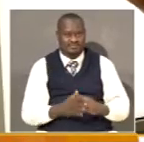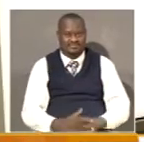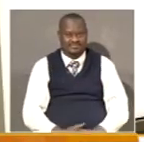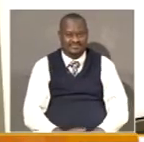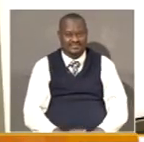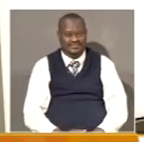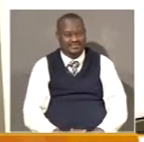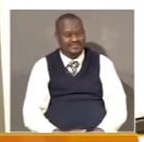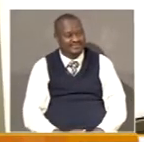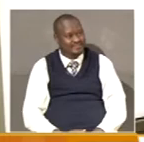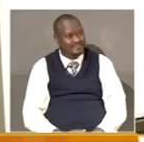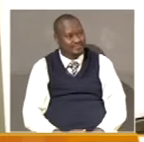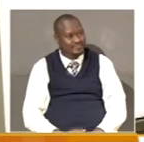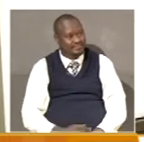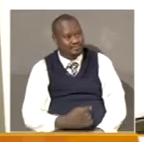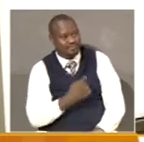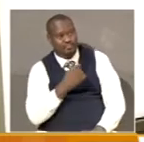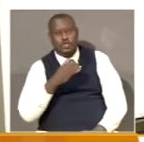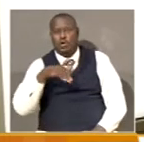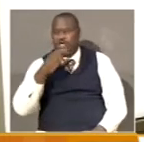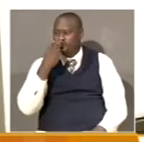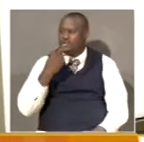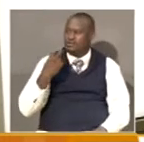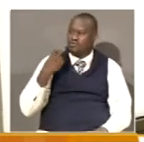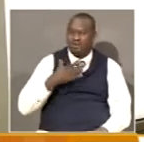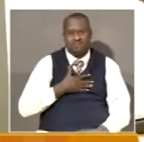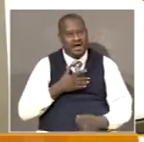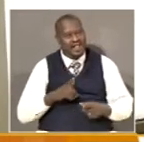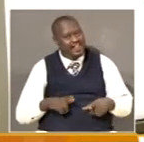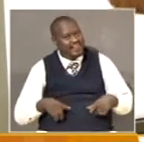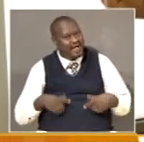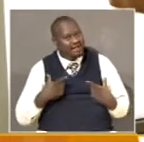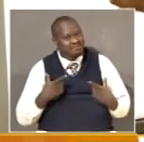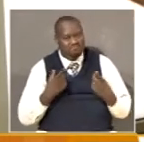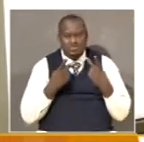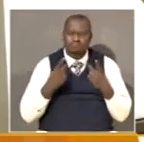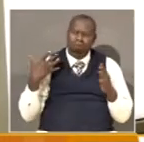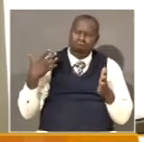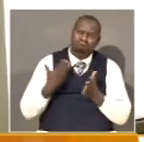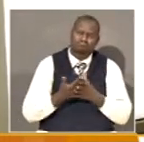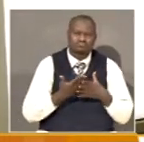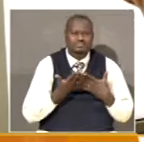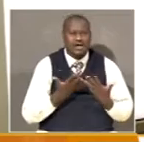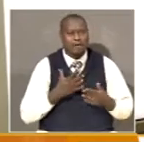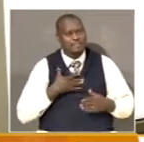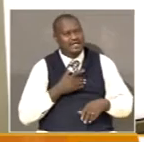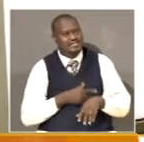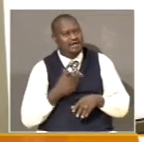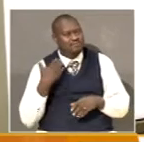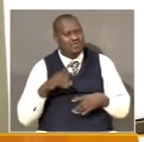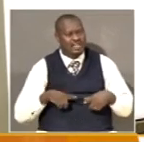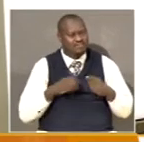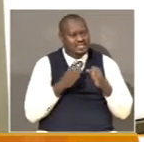I tend to take a recap on my life, take a look at what I've been through, the times that I've struggled through